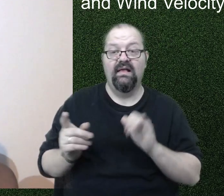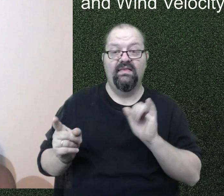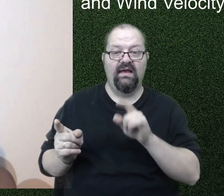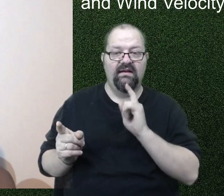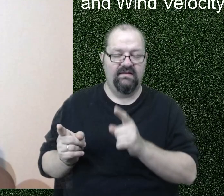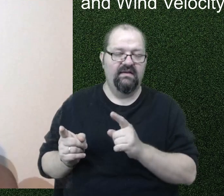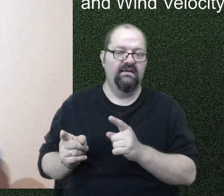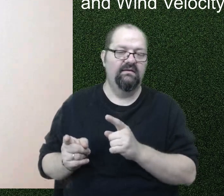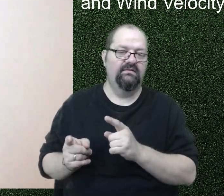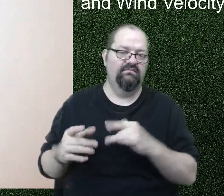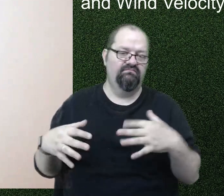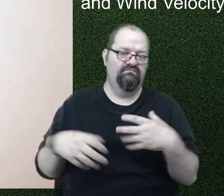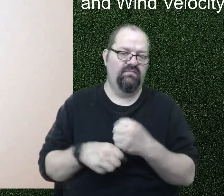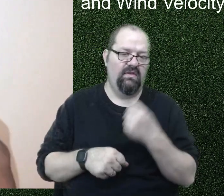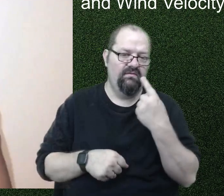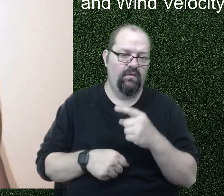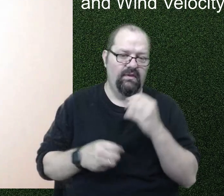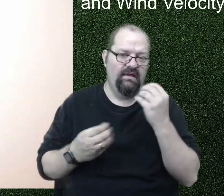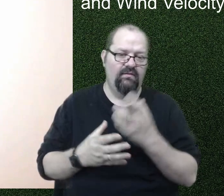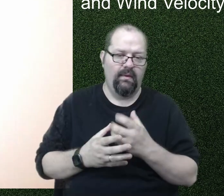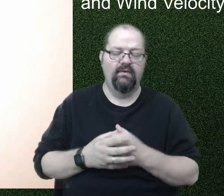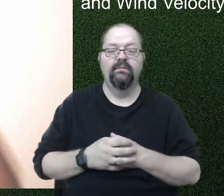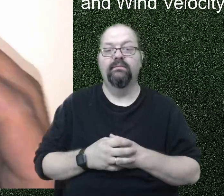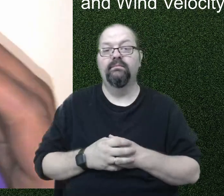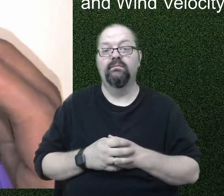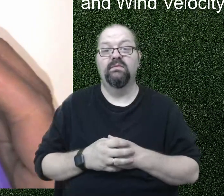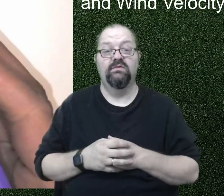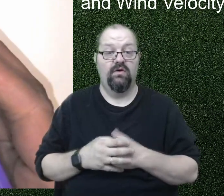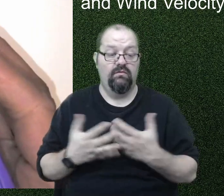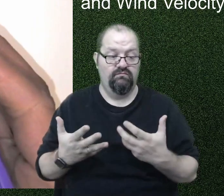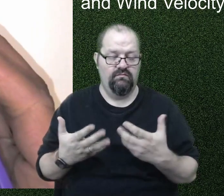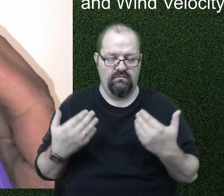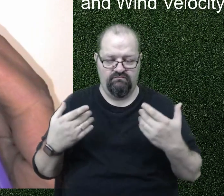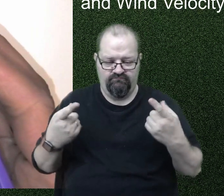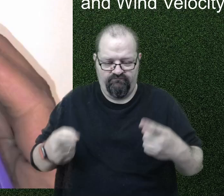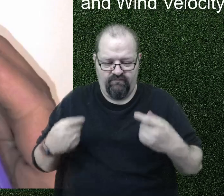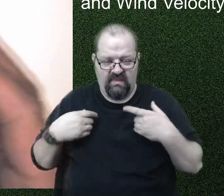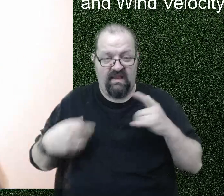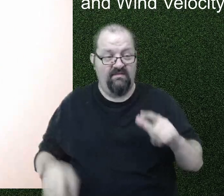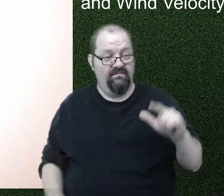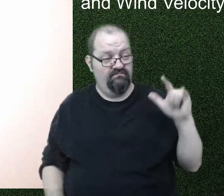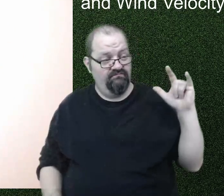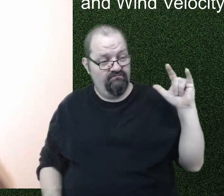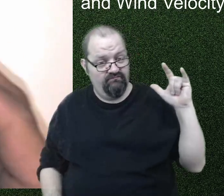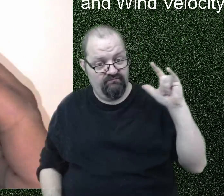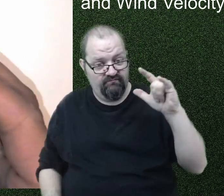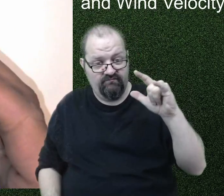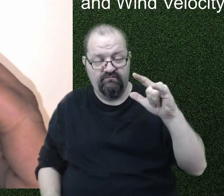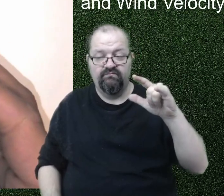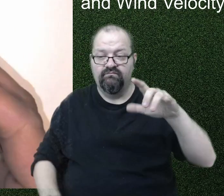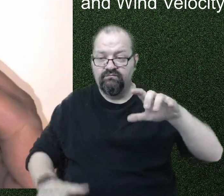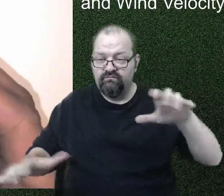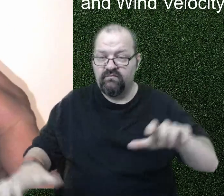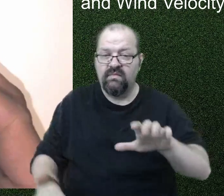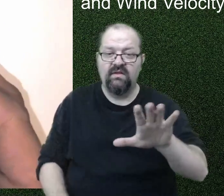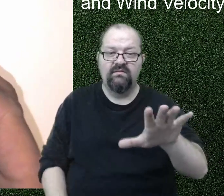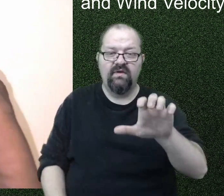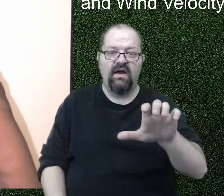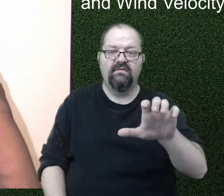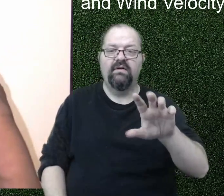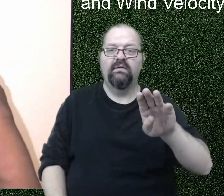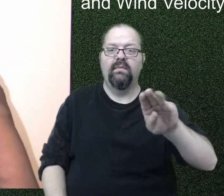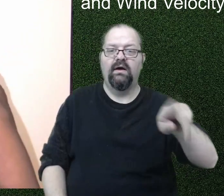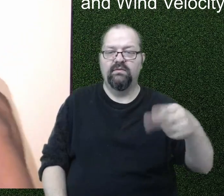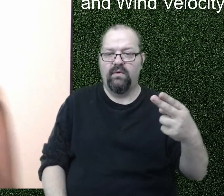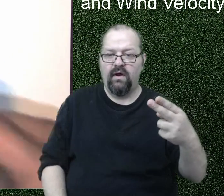in the question. So we're told that there is an airplane traveling at 500 miles per hour with a bearing of 330